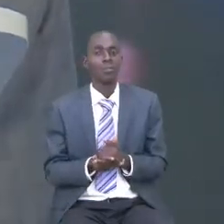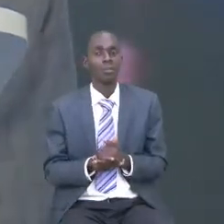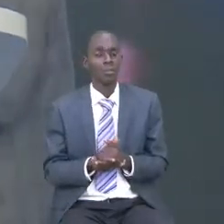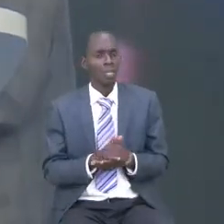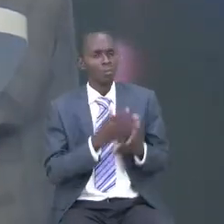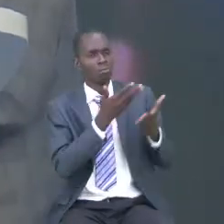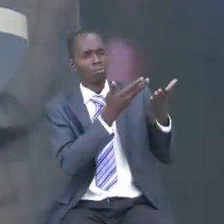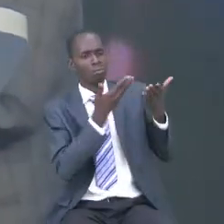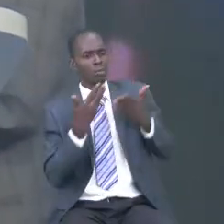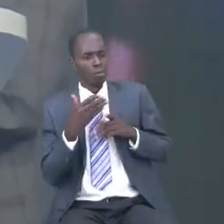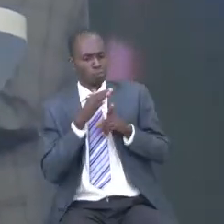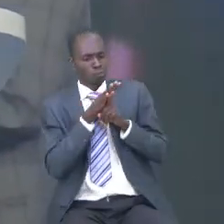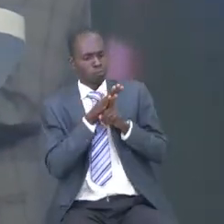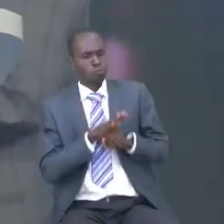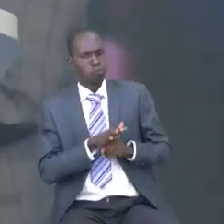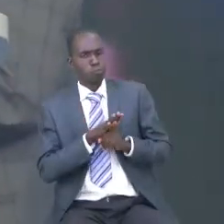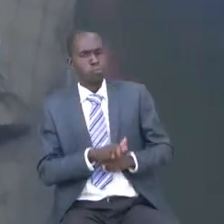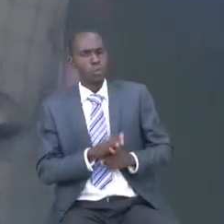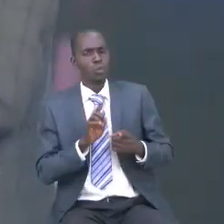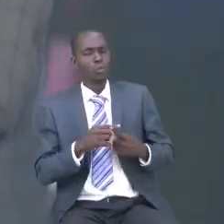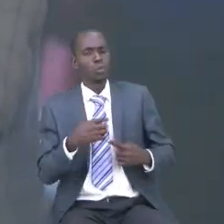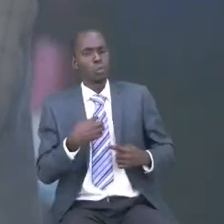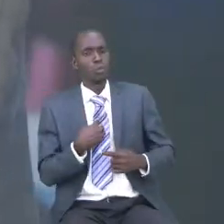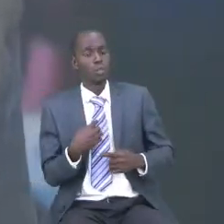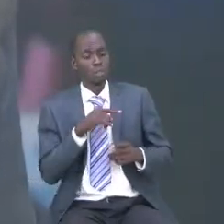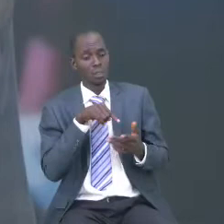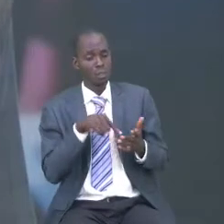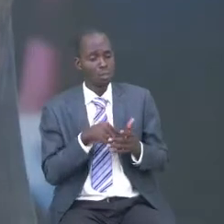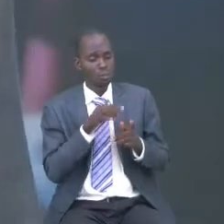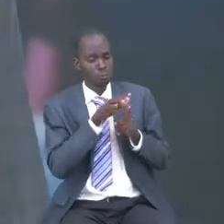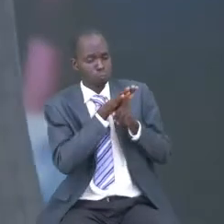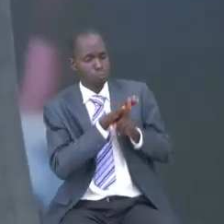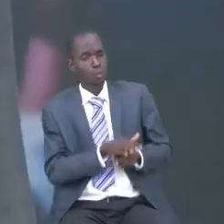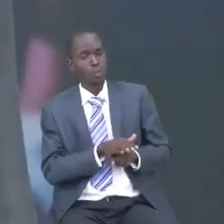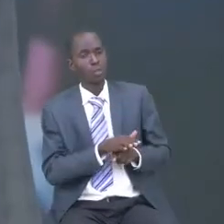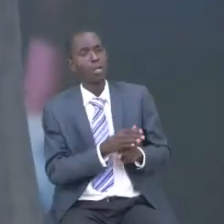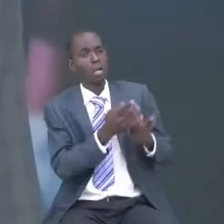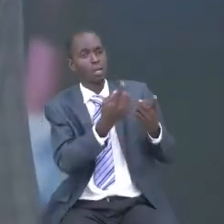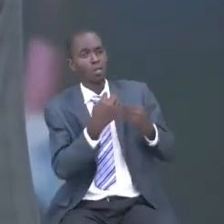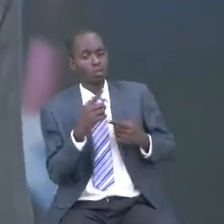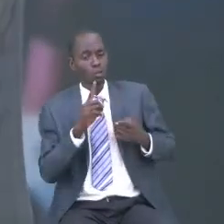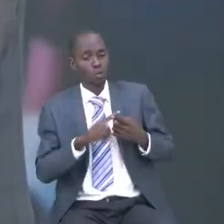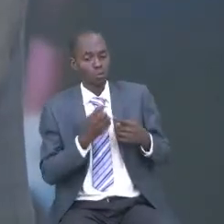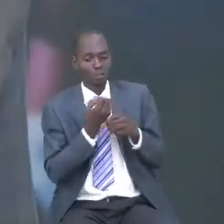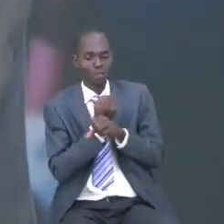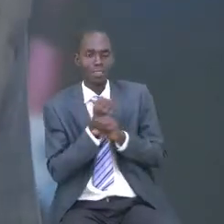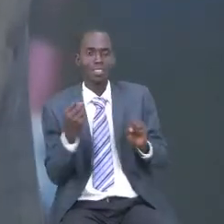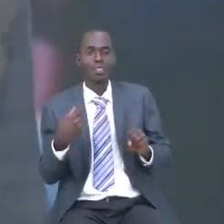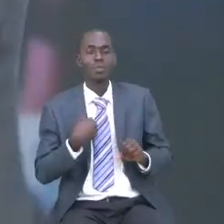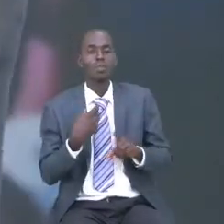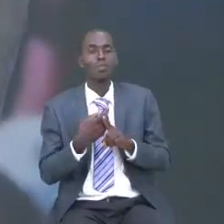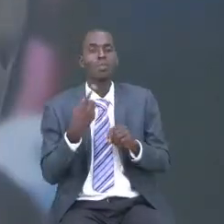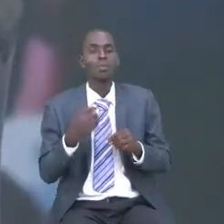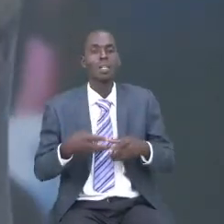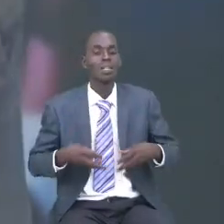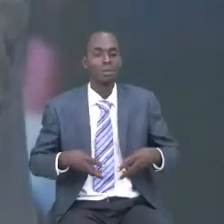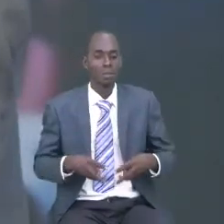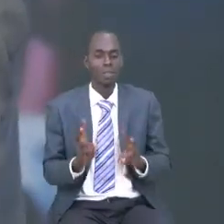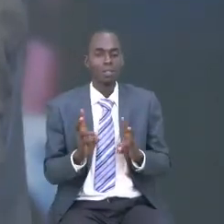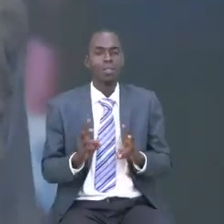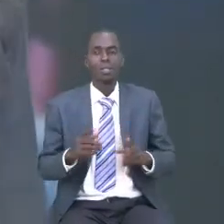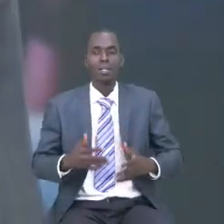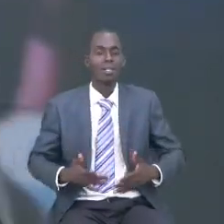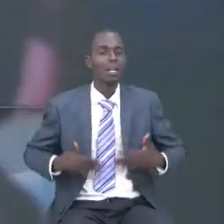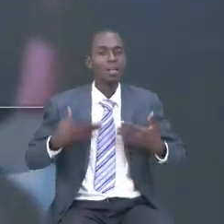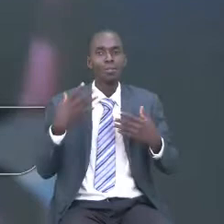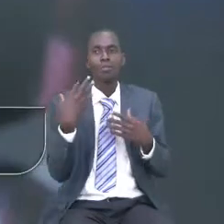pressure has come to deliver me from a life of mediocrity, from a wishy-washy